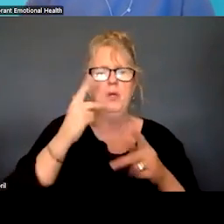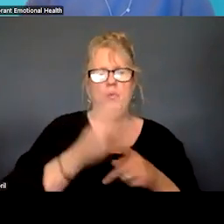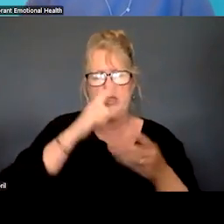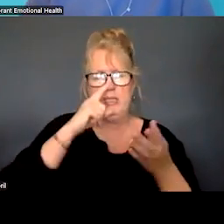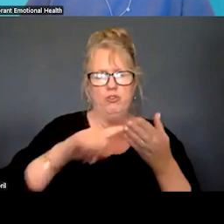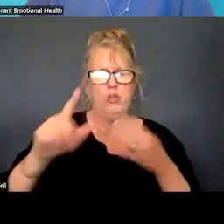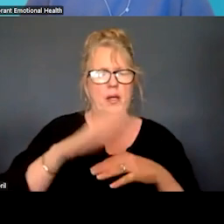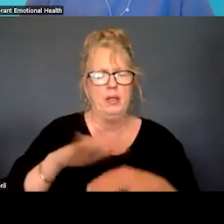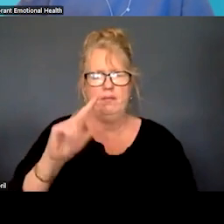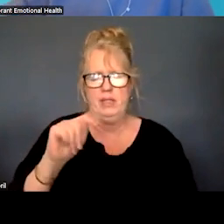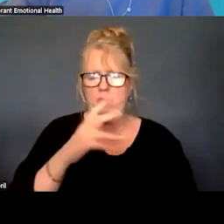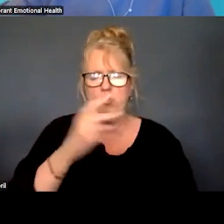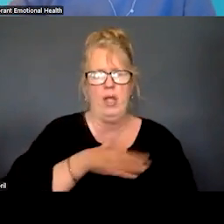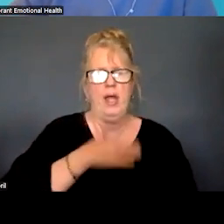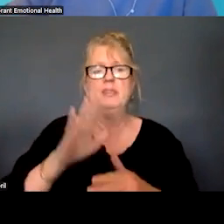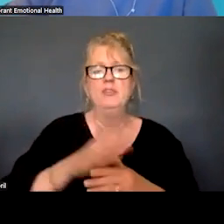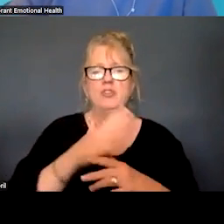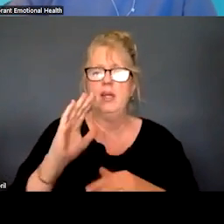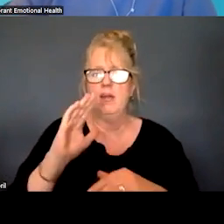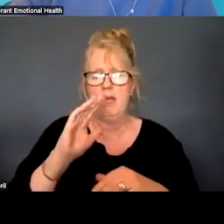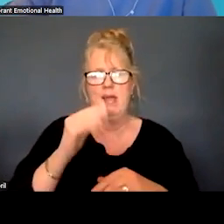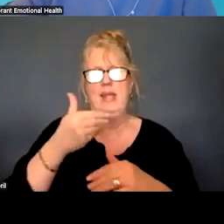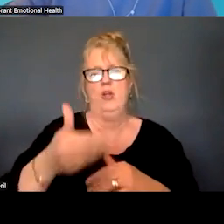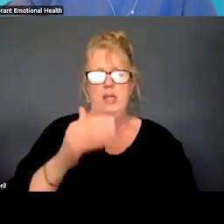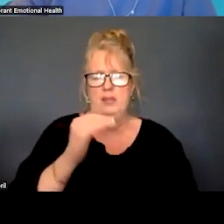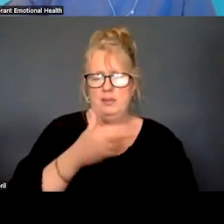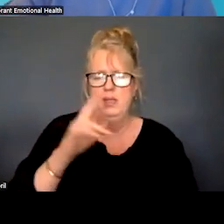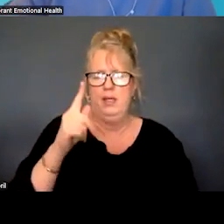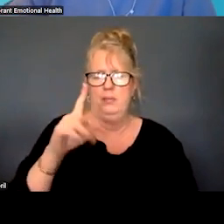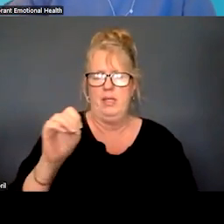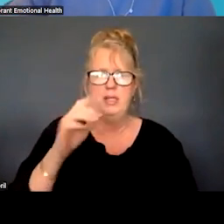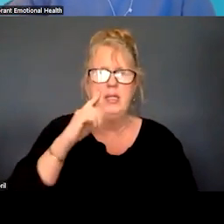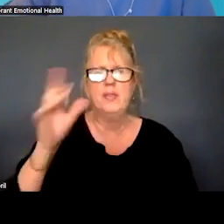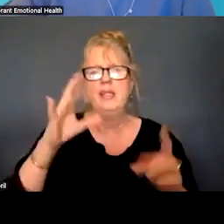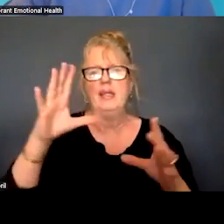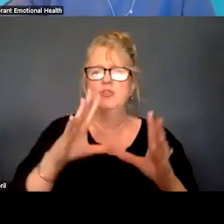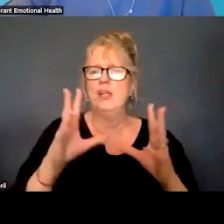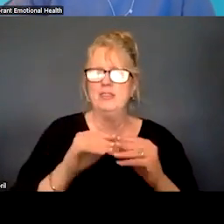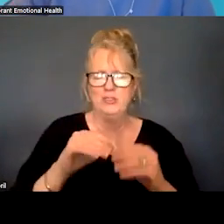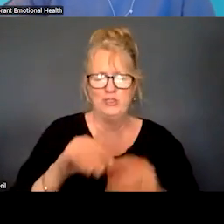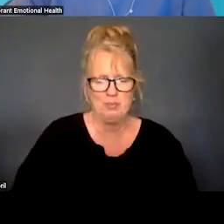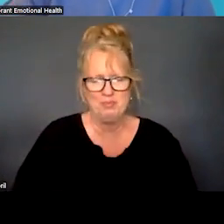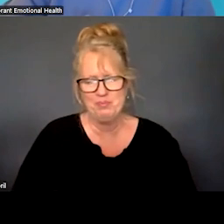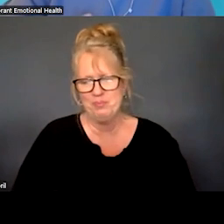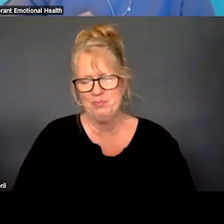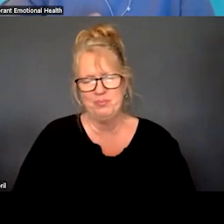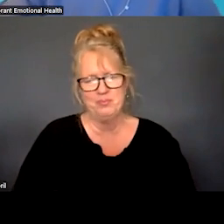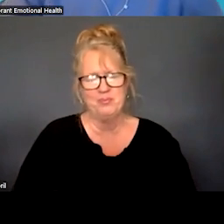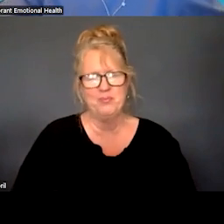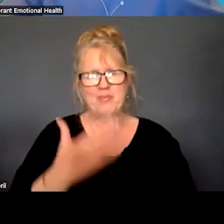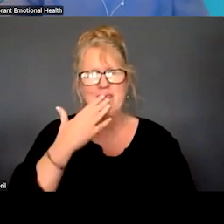and happy to share at our next update on the next Crisis Jam. I will see you guys next, and thanks